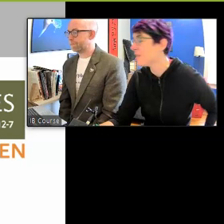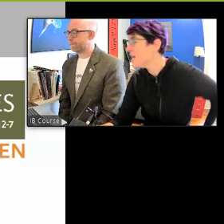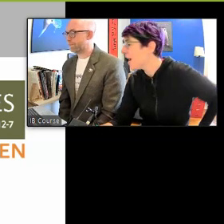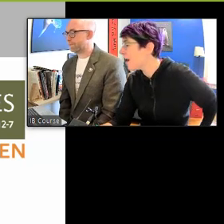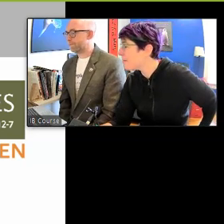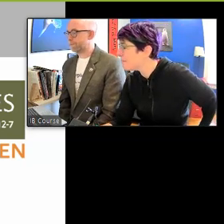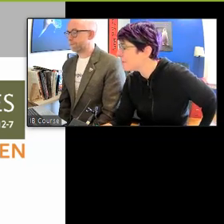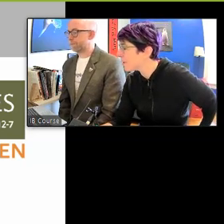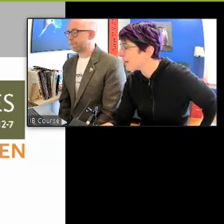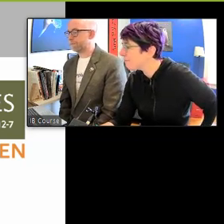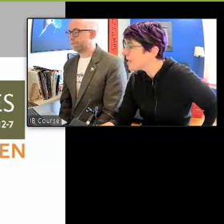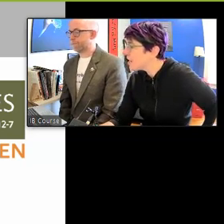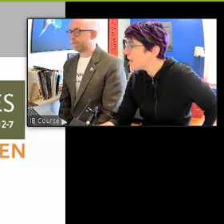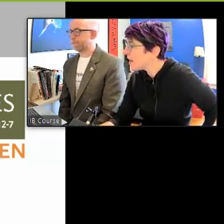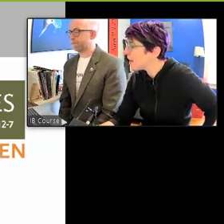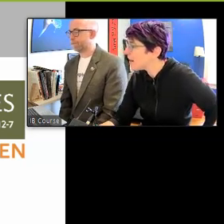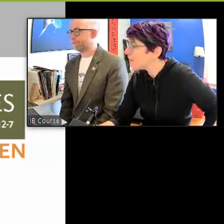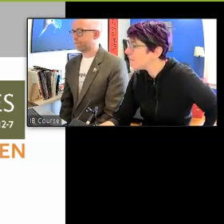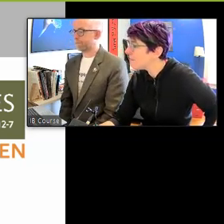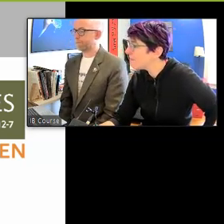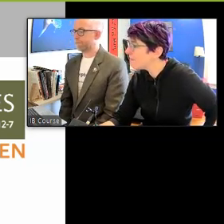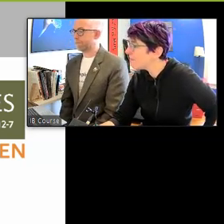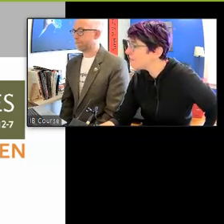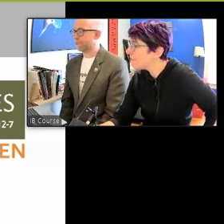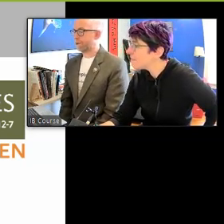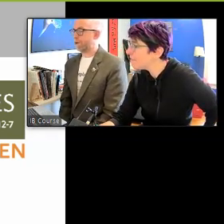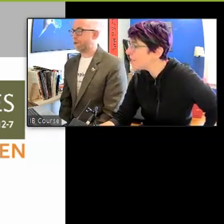thing. Okay.